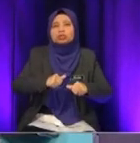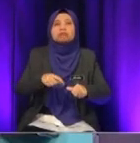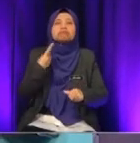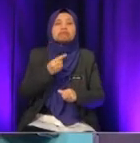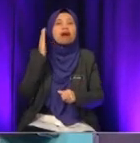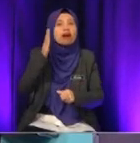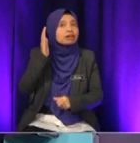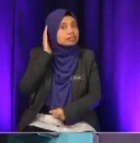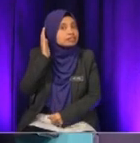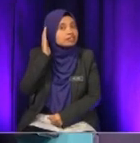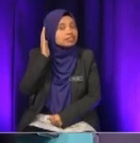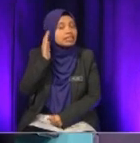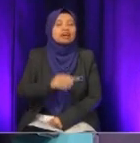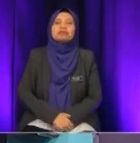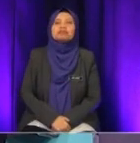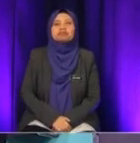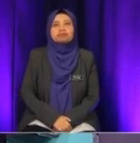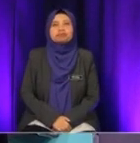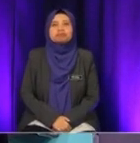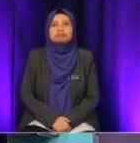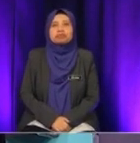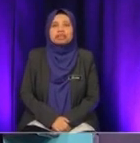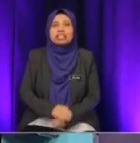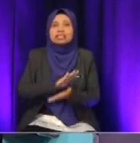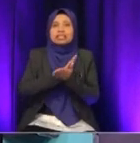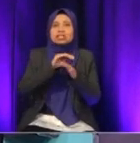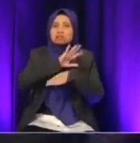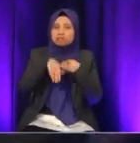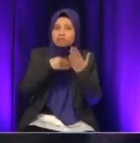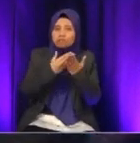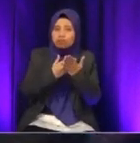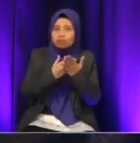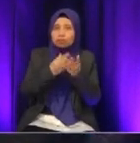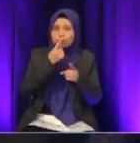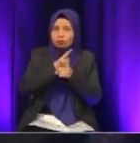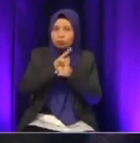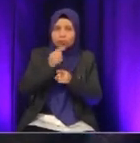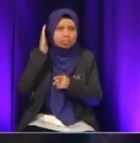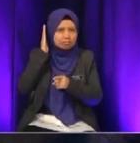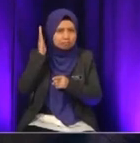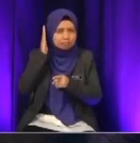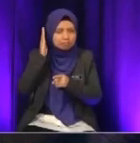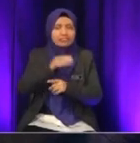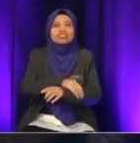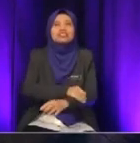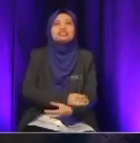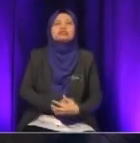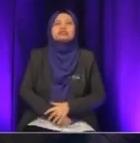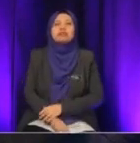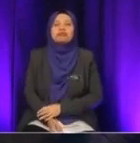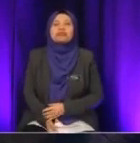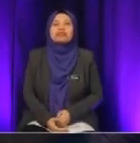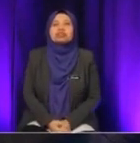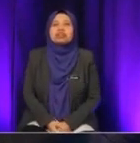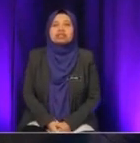audio. Okay, that's an interesting activity. People yes. at home, please listen carefully as well. It's an audio that we are going to be playing. Okay,